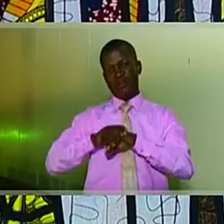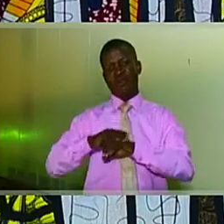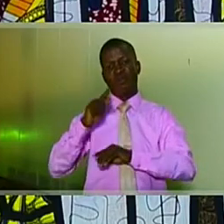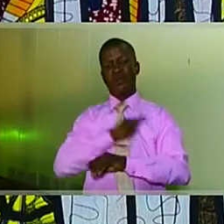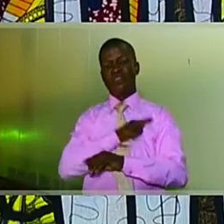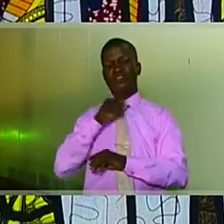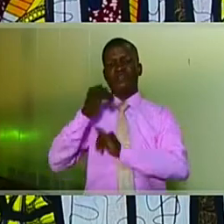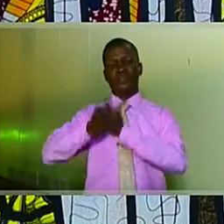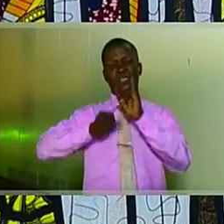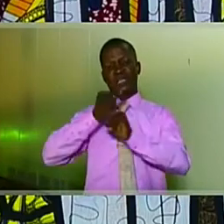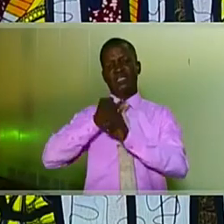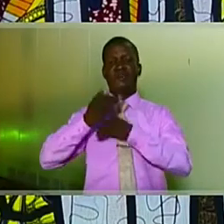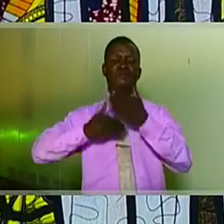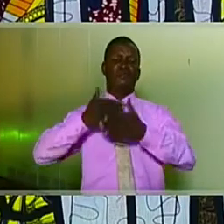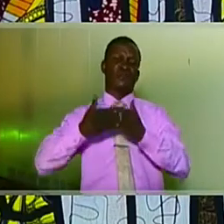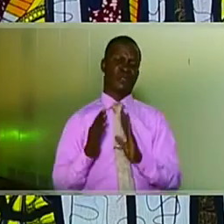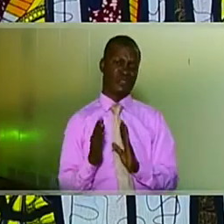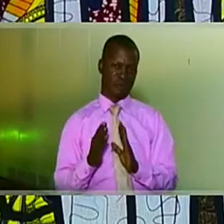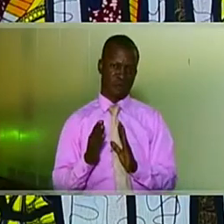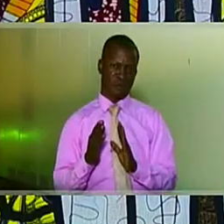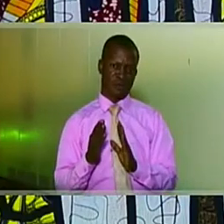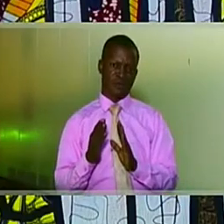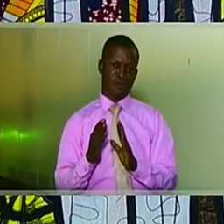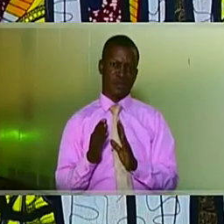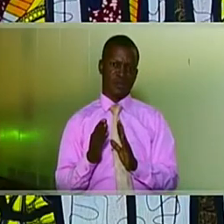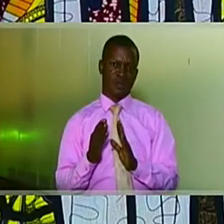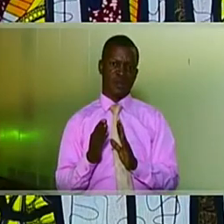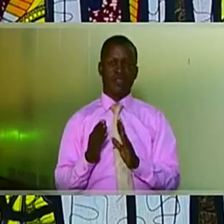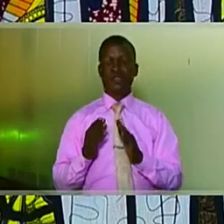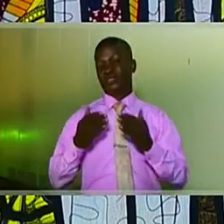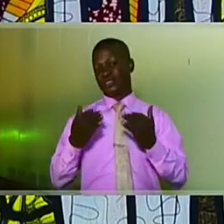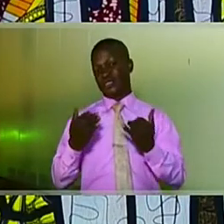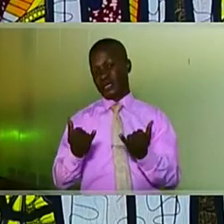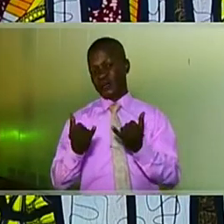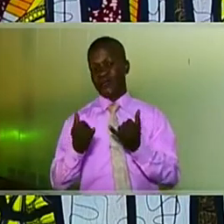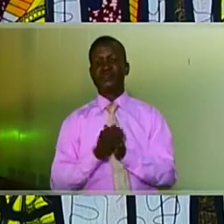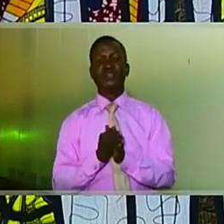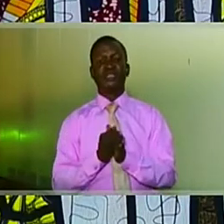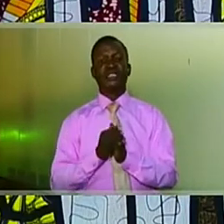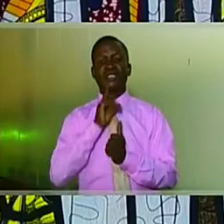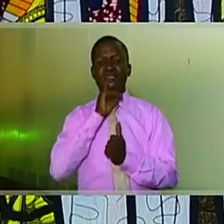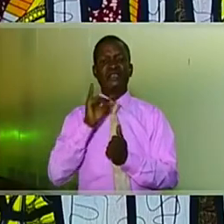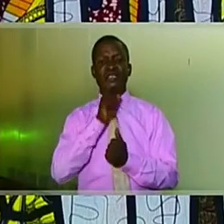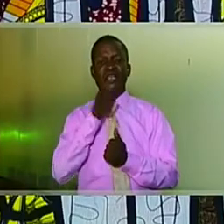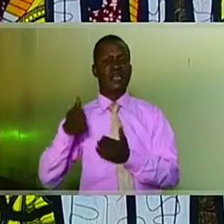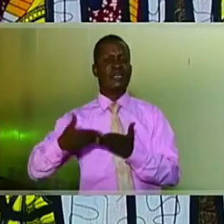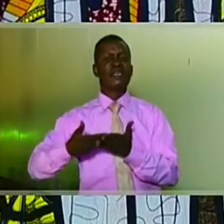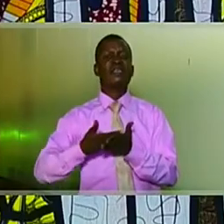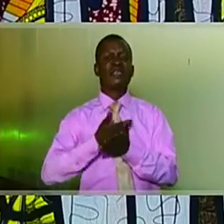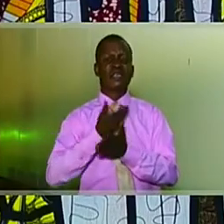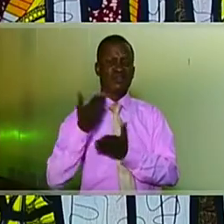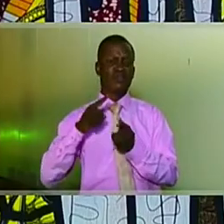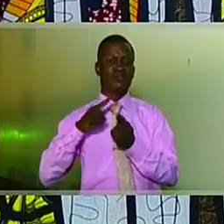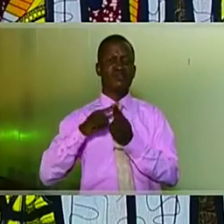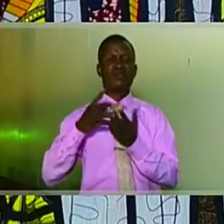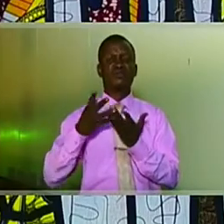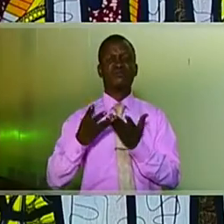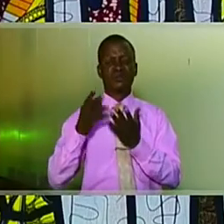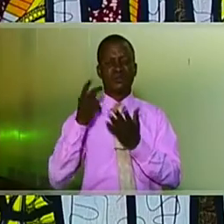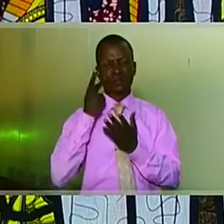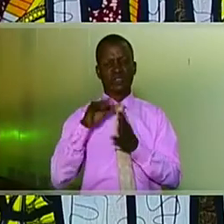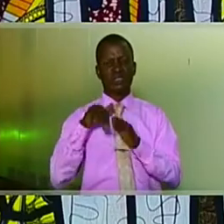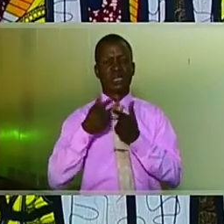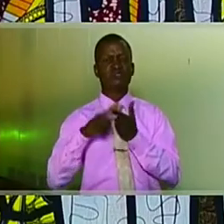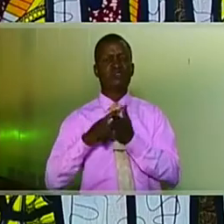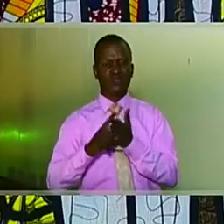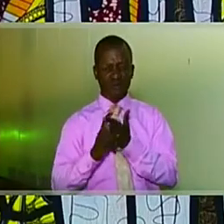the mobilization of its citizens. And each electoral cycle is a unique opportunity to learn from previous experiences and